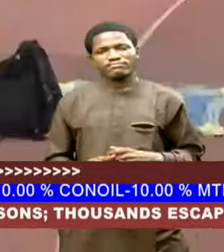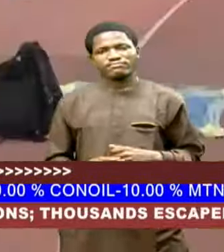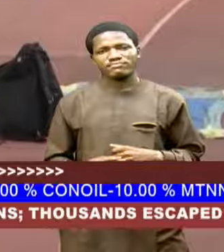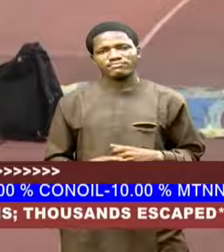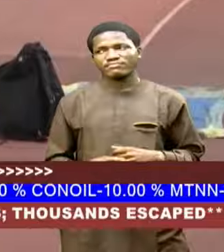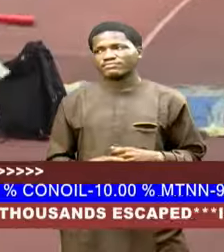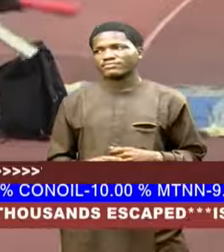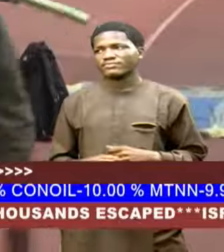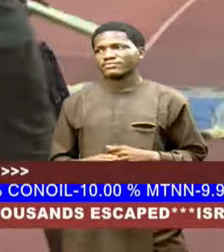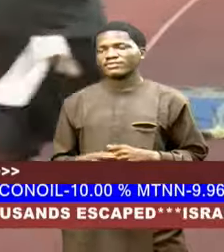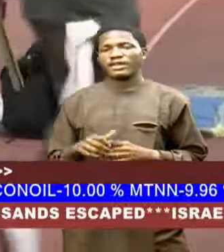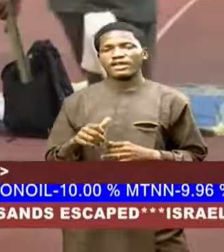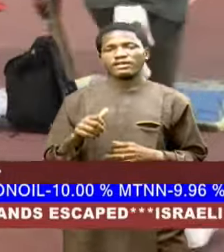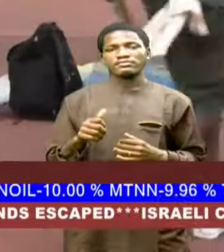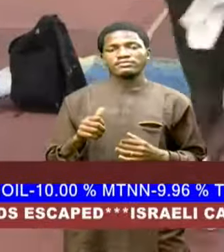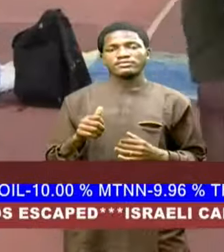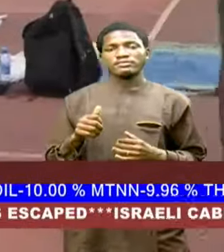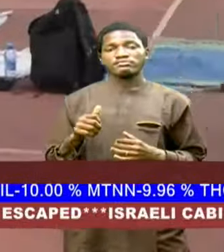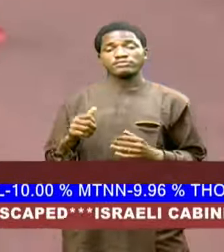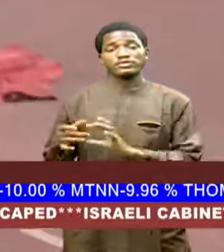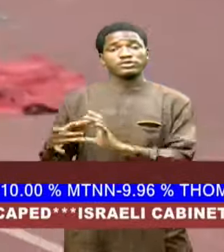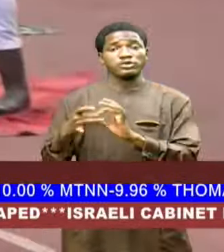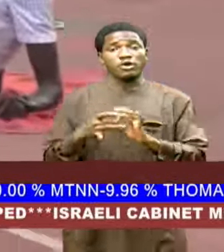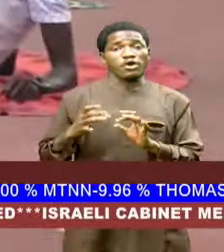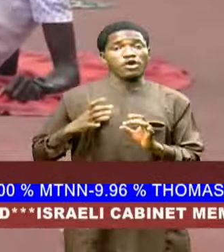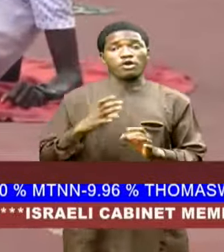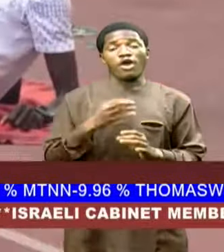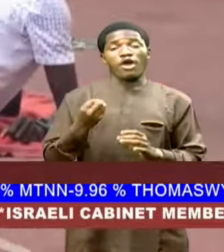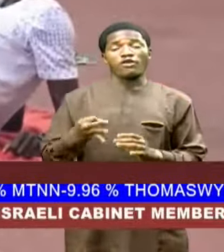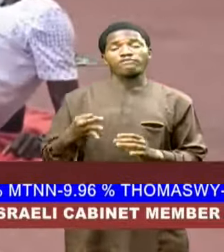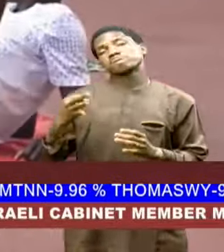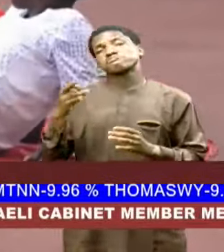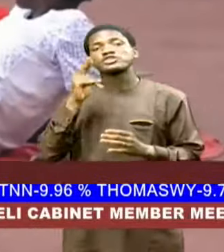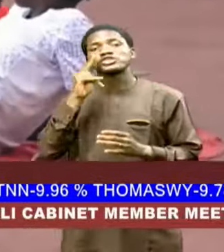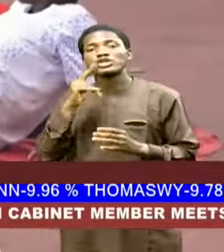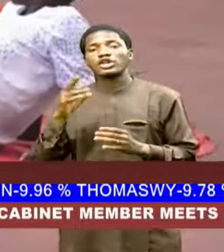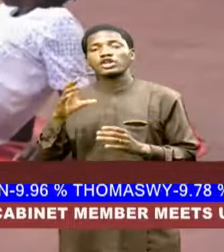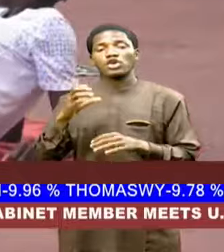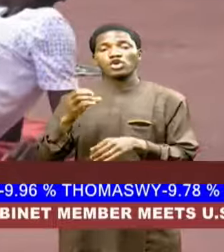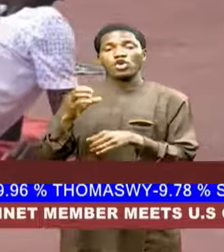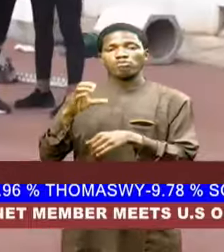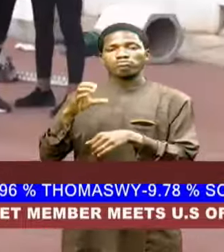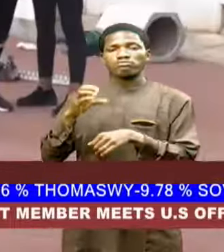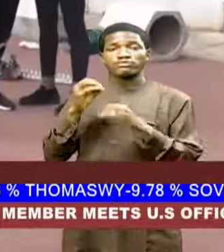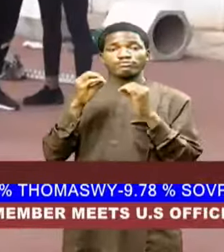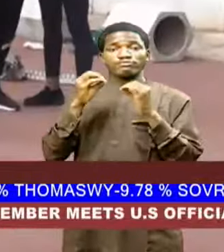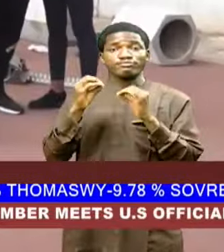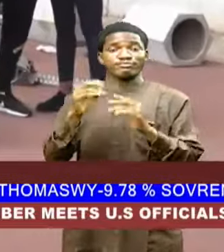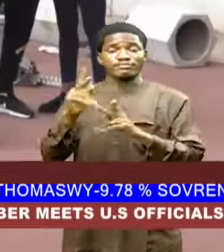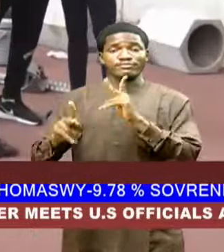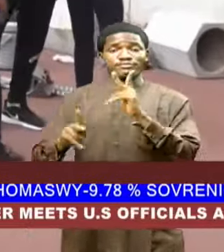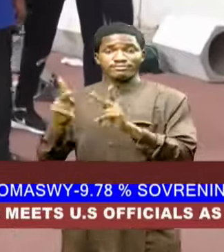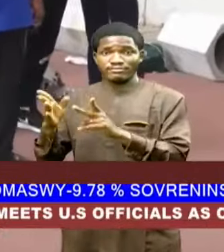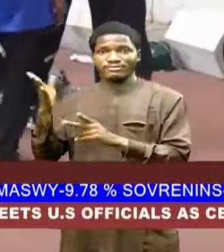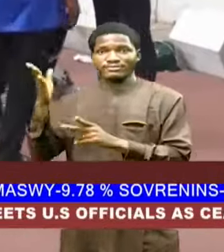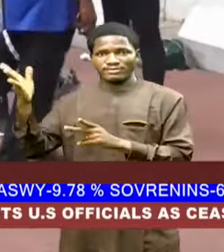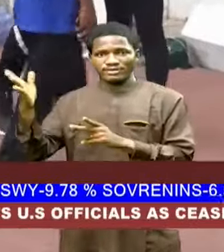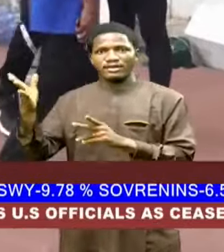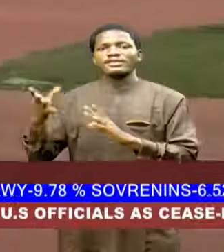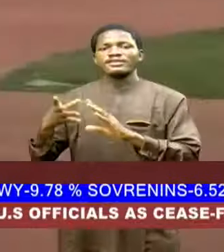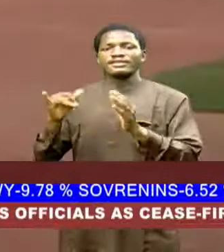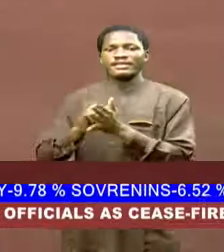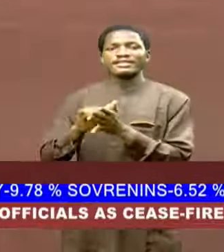Athletics Federation of Nigerian coach Gabriel Okon is confident that the athletes are ready to achieve podium finishes at the African Games in Ghana. He